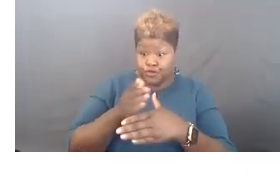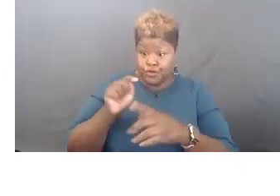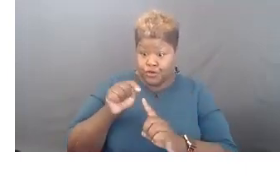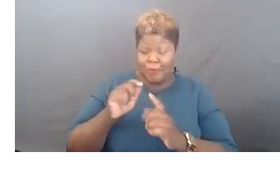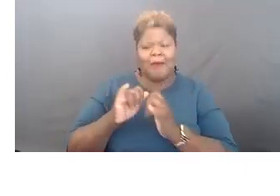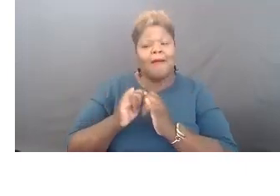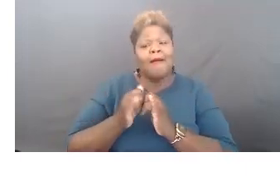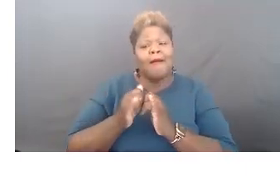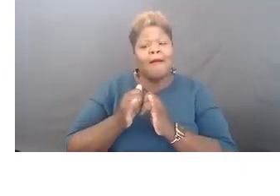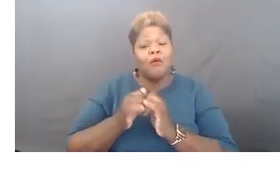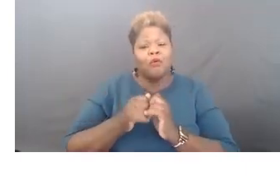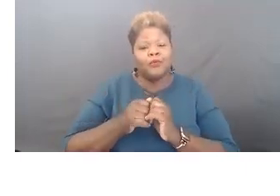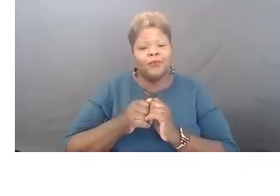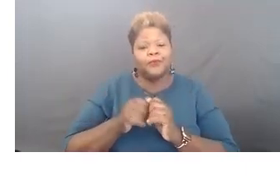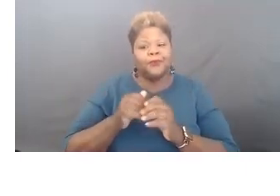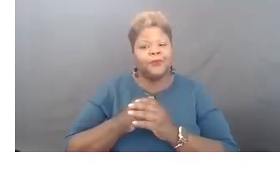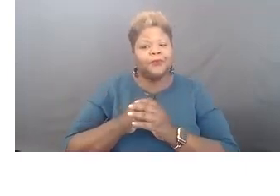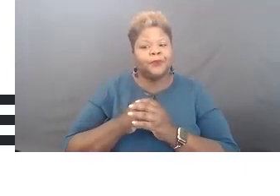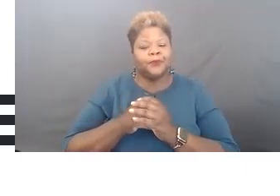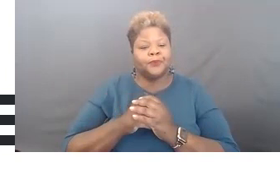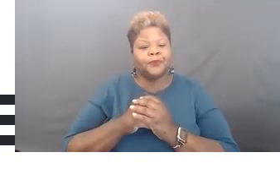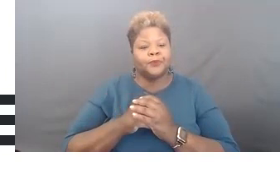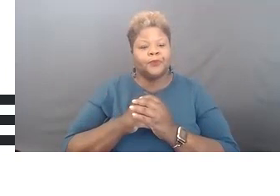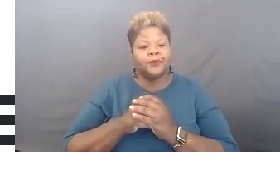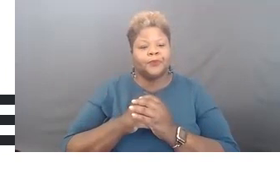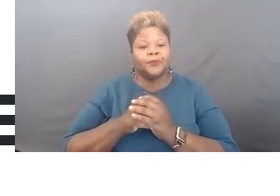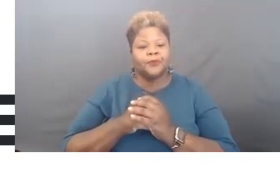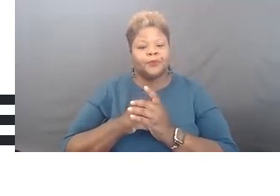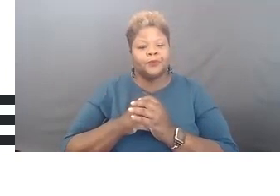tell them. Next slide, please.